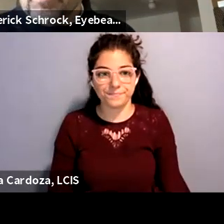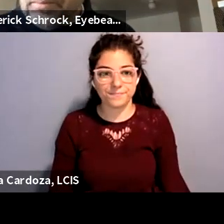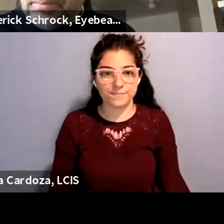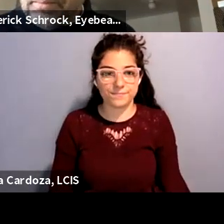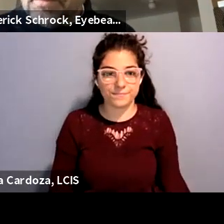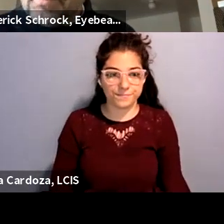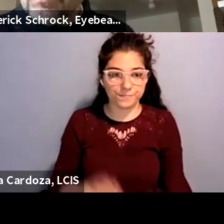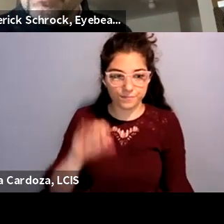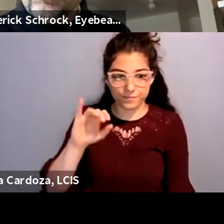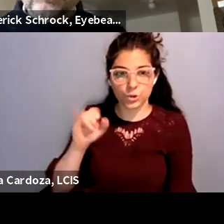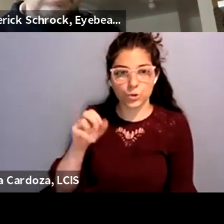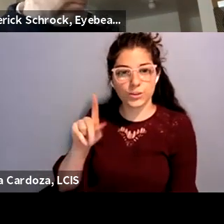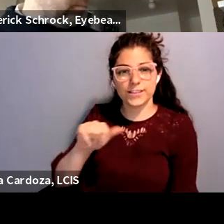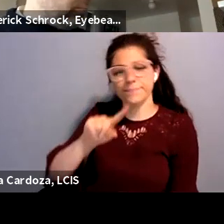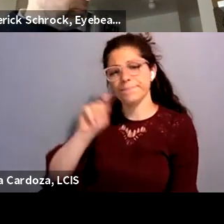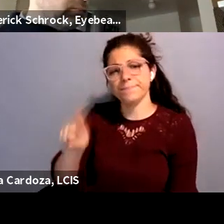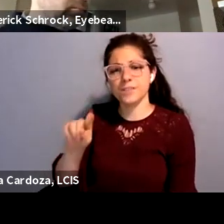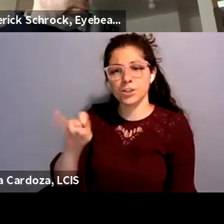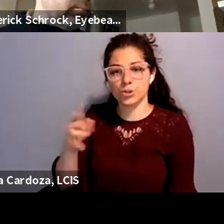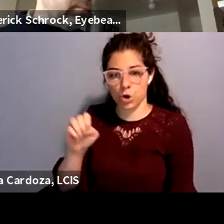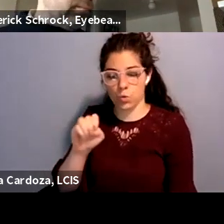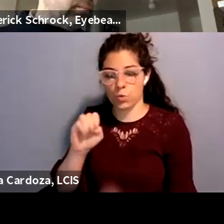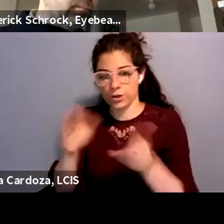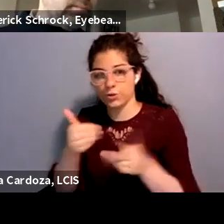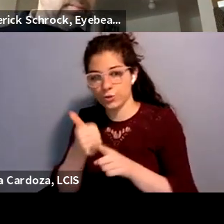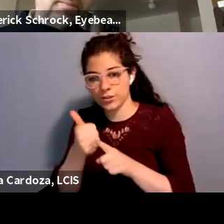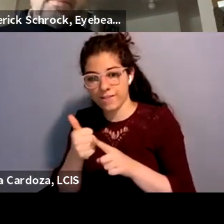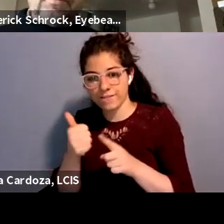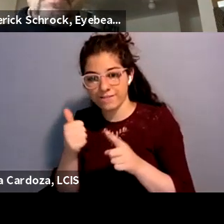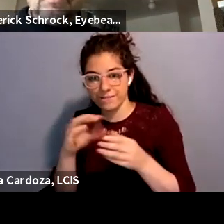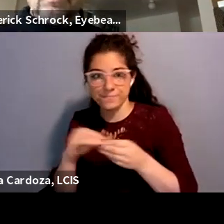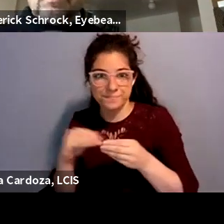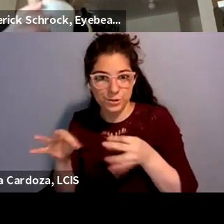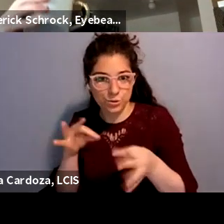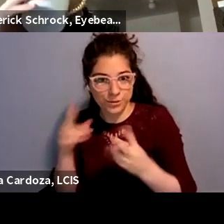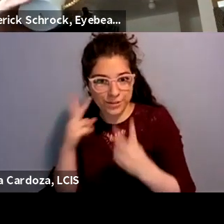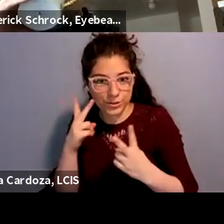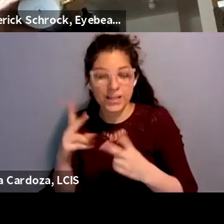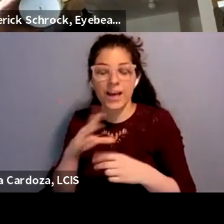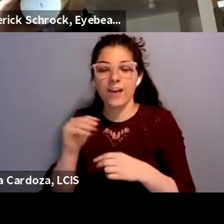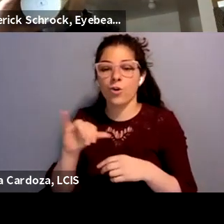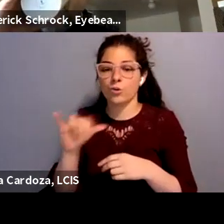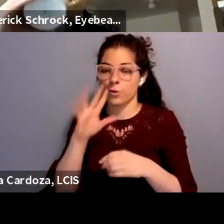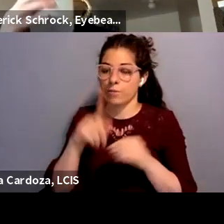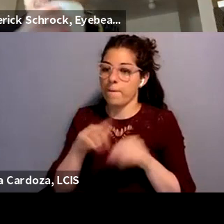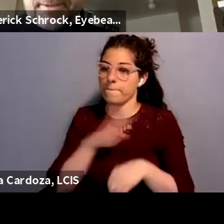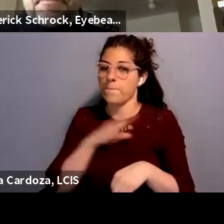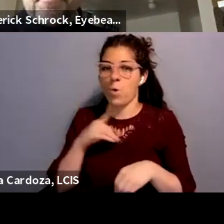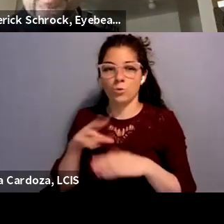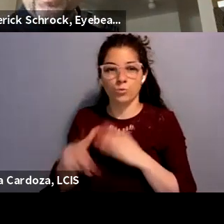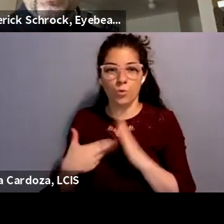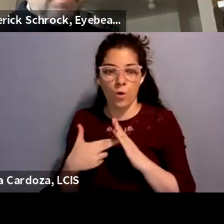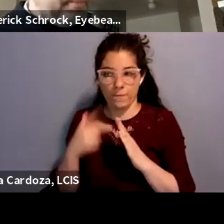So Joe, I'm going to ask you both to introduce yourself visually, but also to talk about the board's role in all of this. You know, I'm hearing a